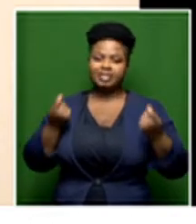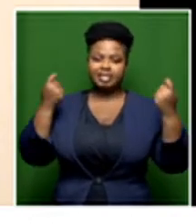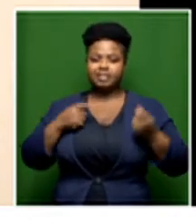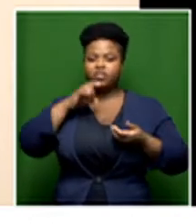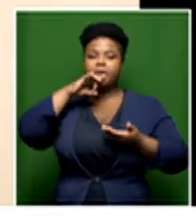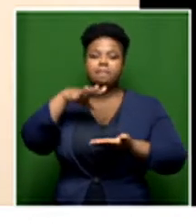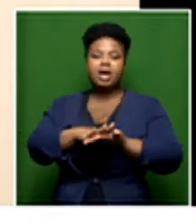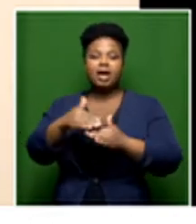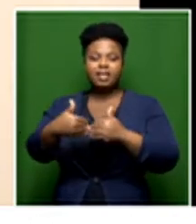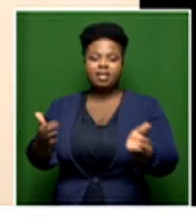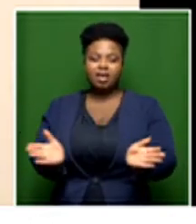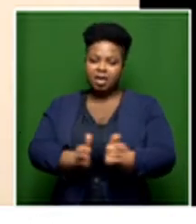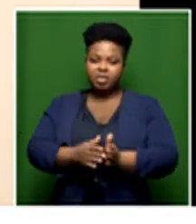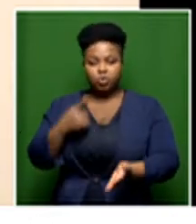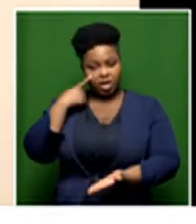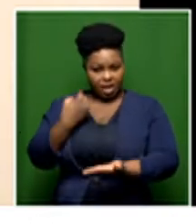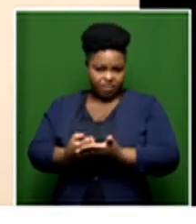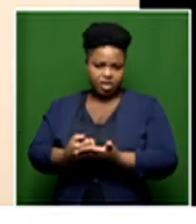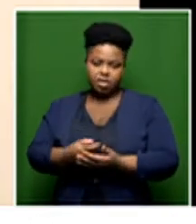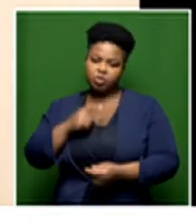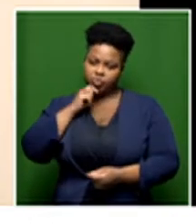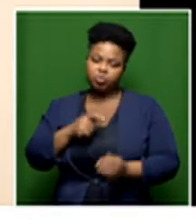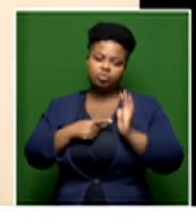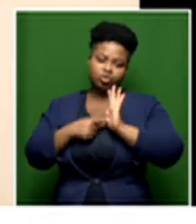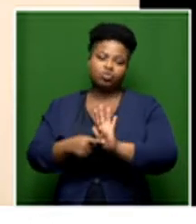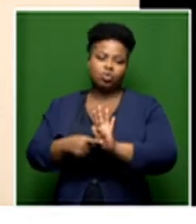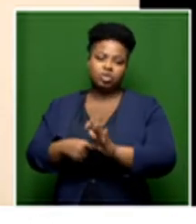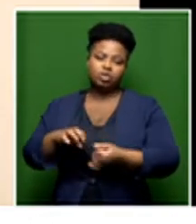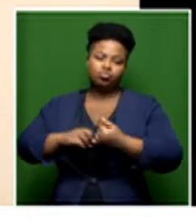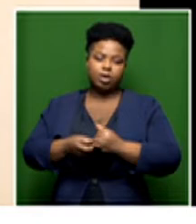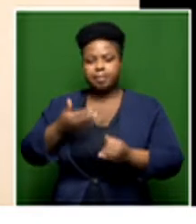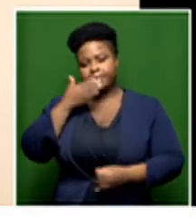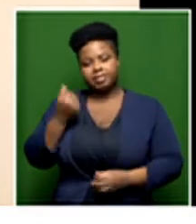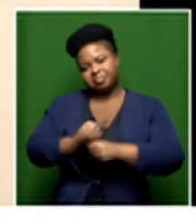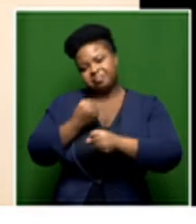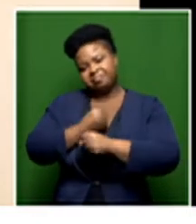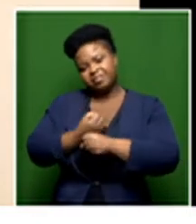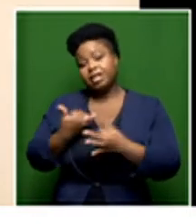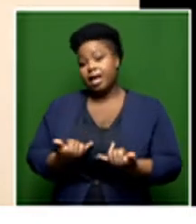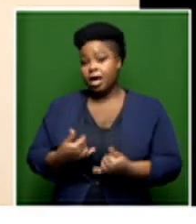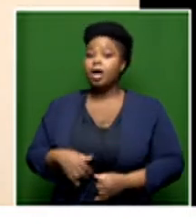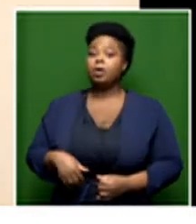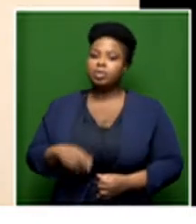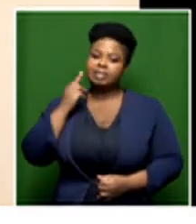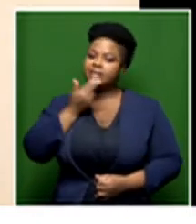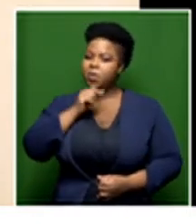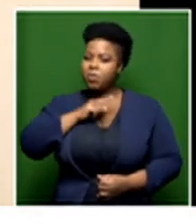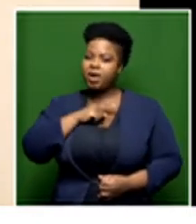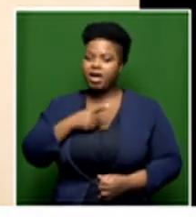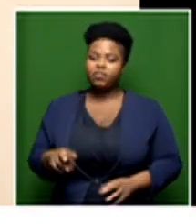celebration is a testimony to their efforts. And it's fantastic that it's now part of the national